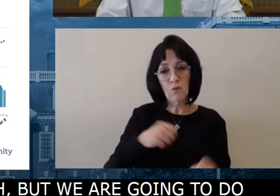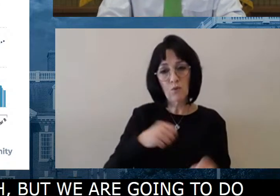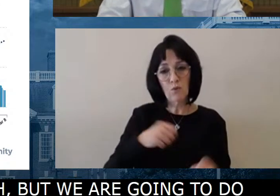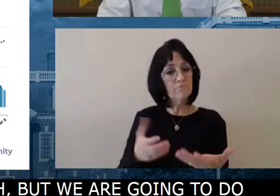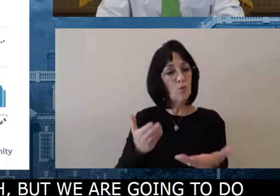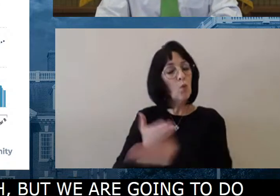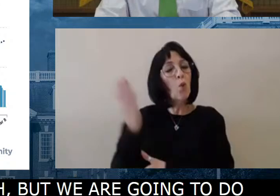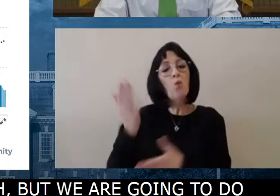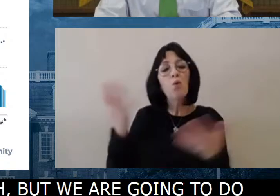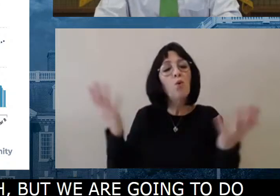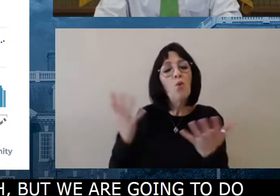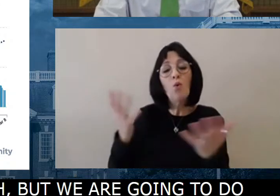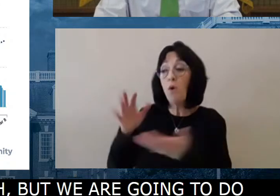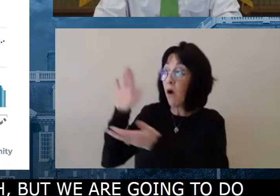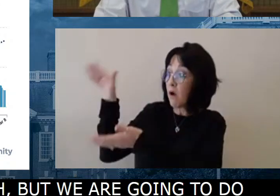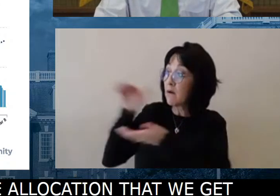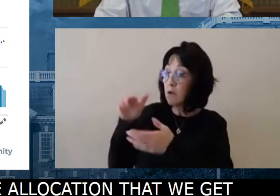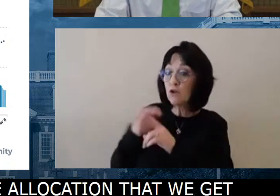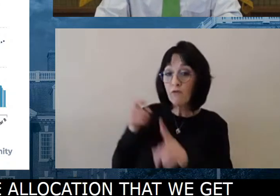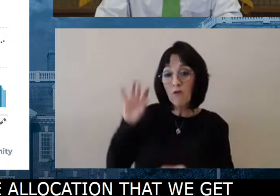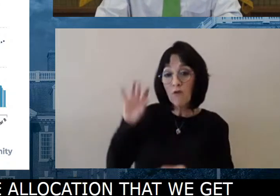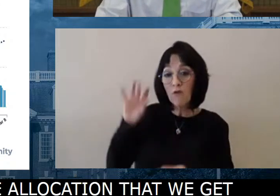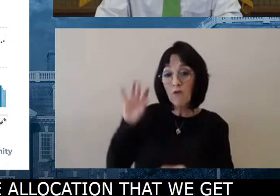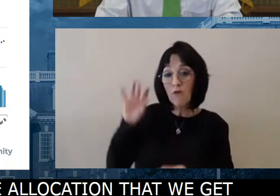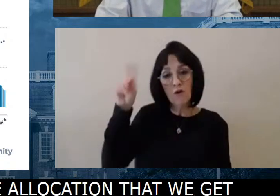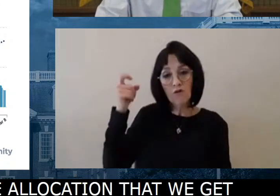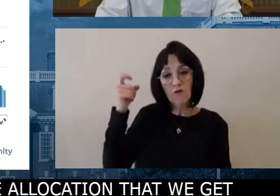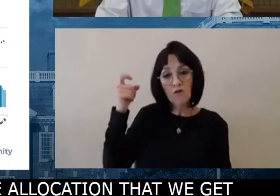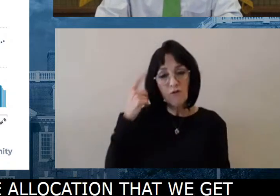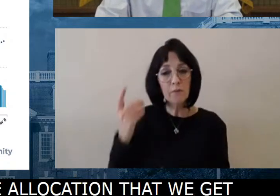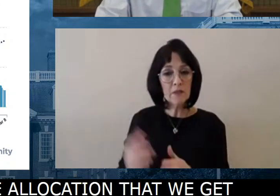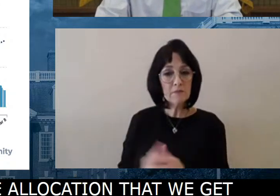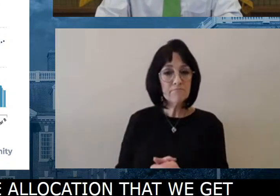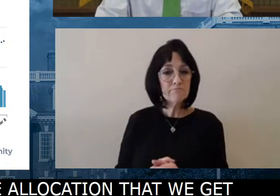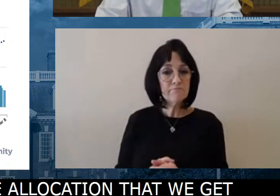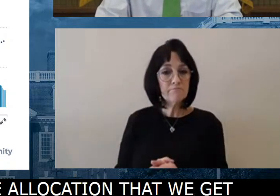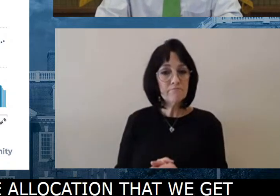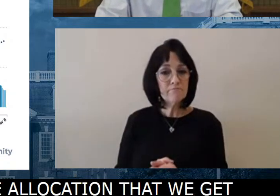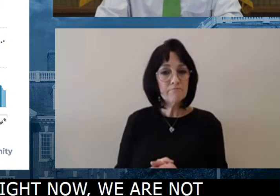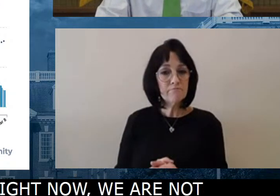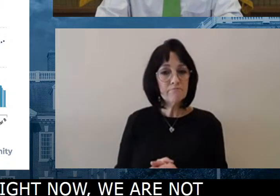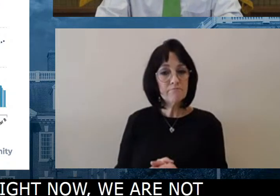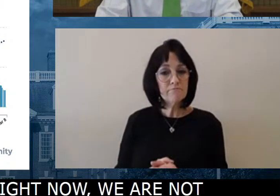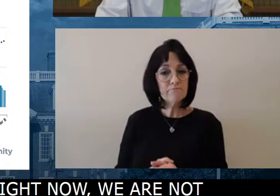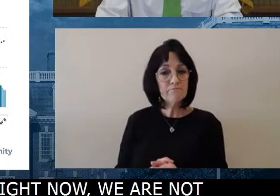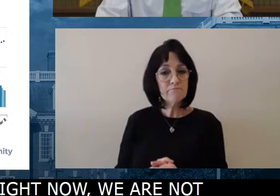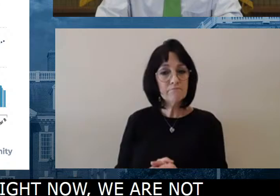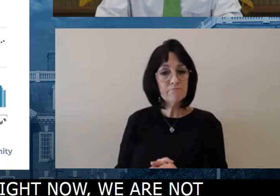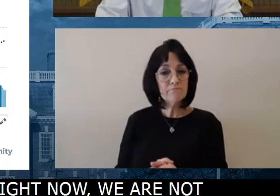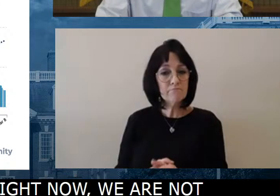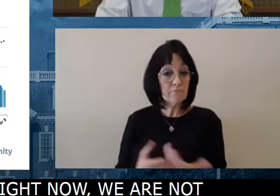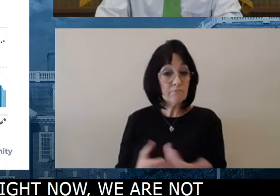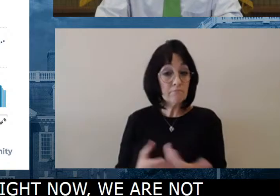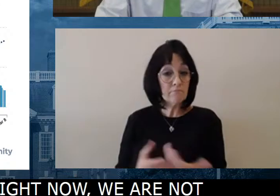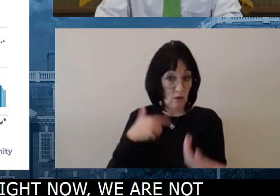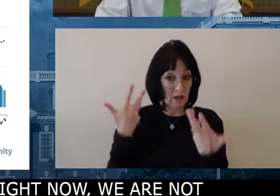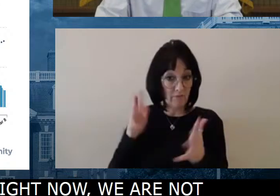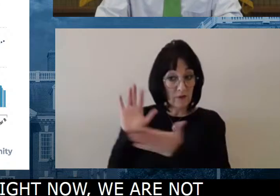little bit of extra we have because of the delay, the amount that we need to allocate